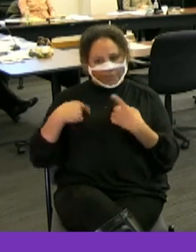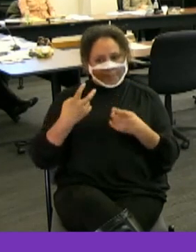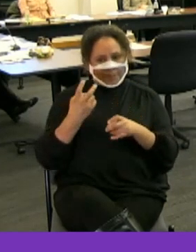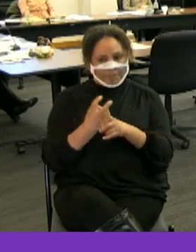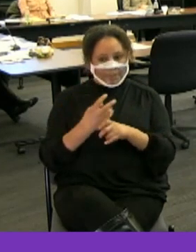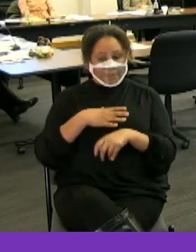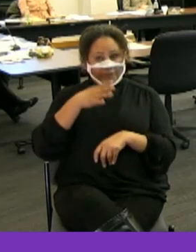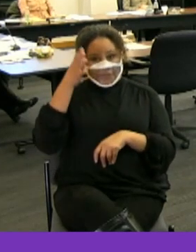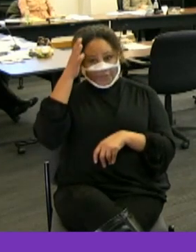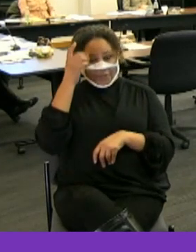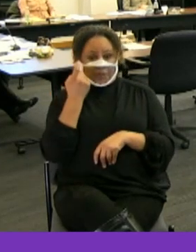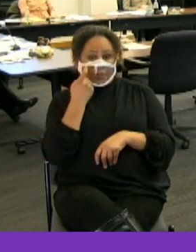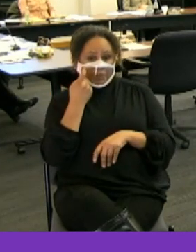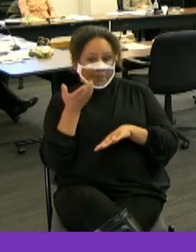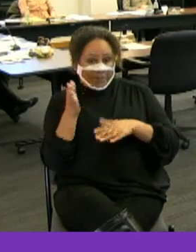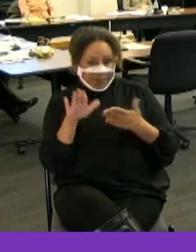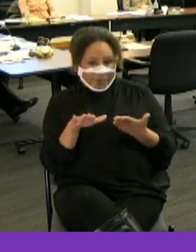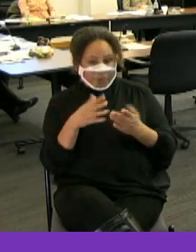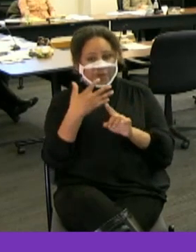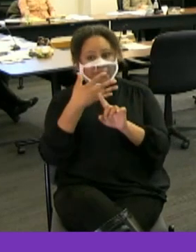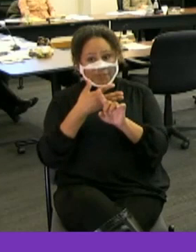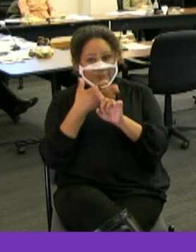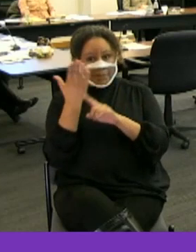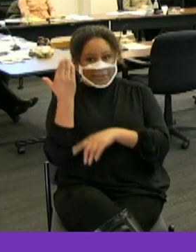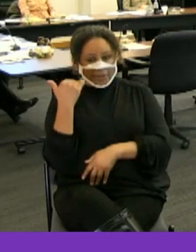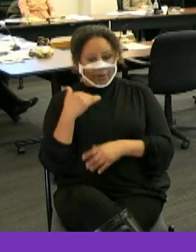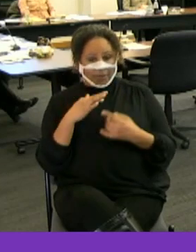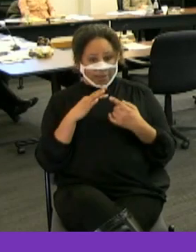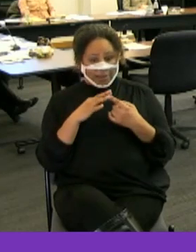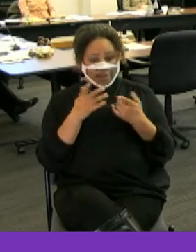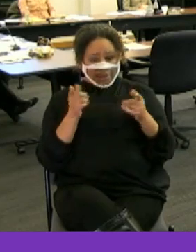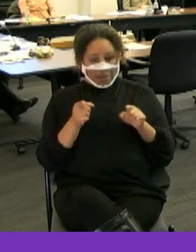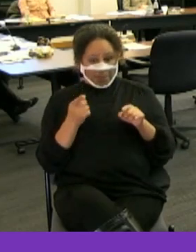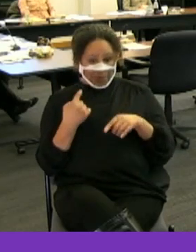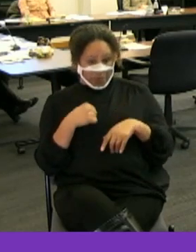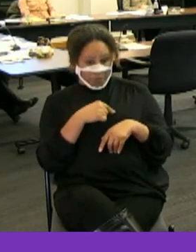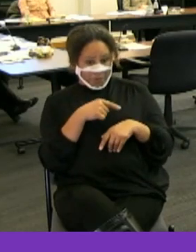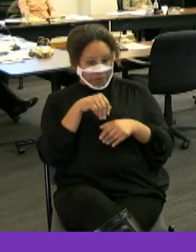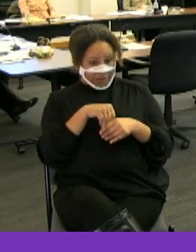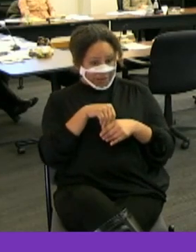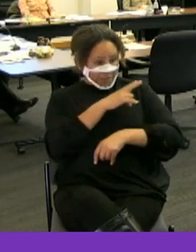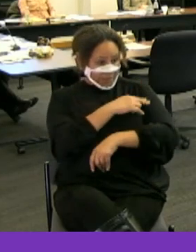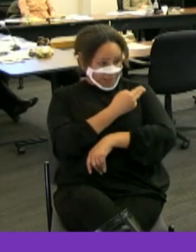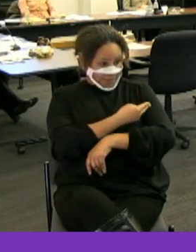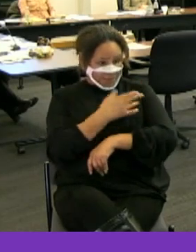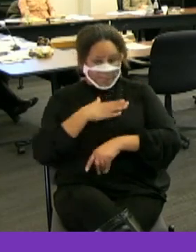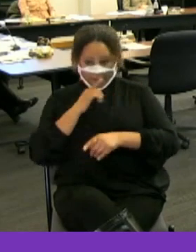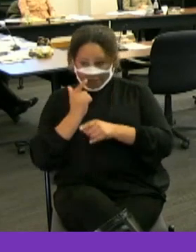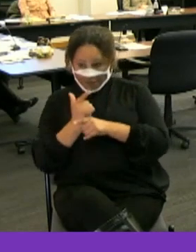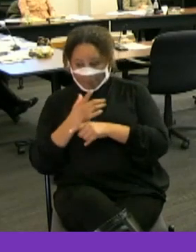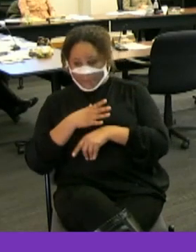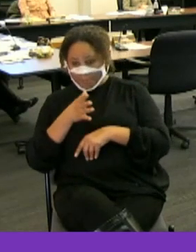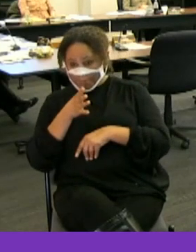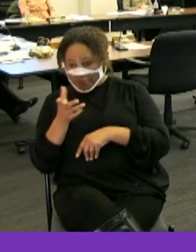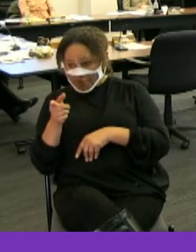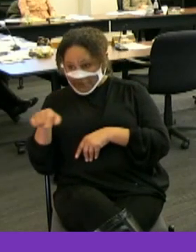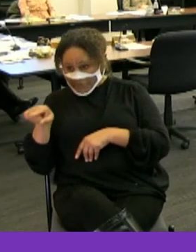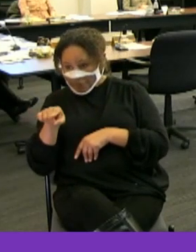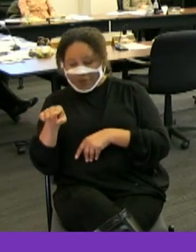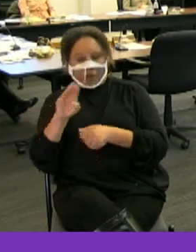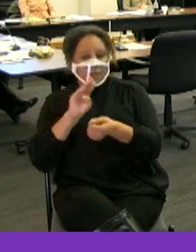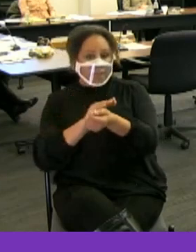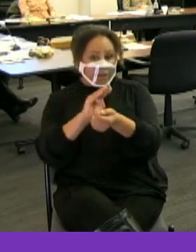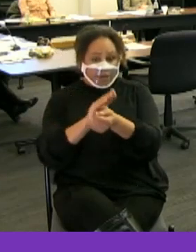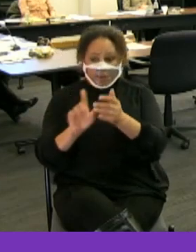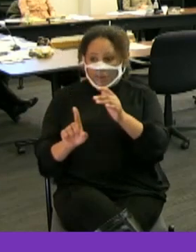father just passed away about 5 months ago, and when we were in the hospital, my sisters and my mother, the doctors came